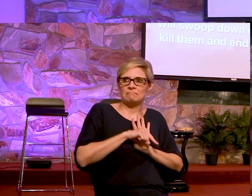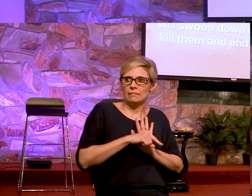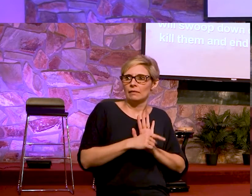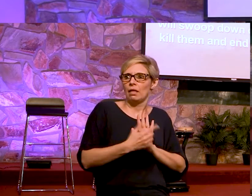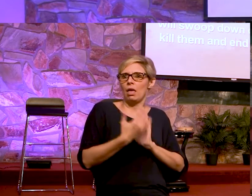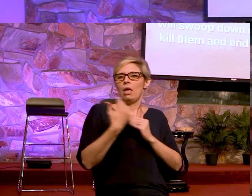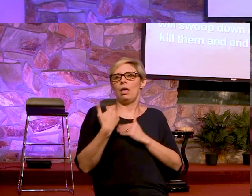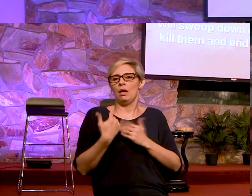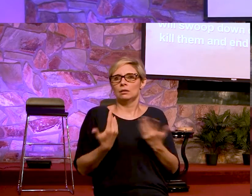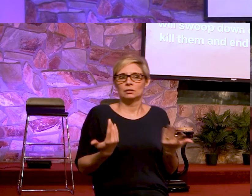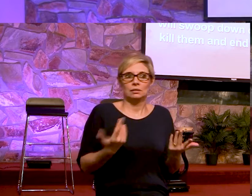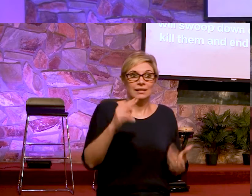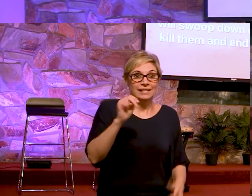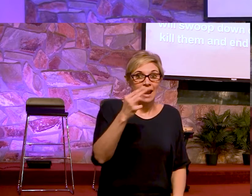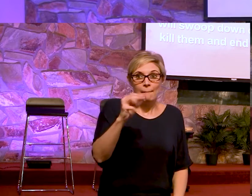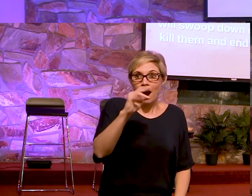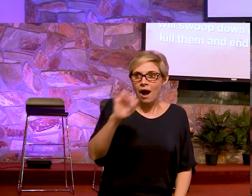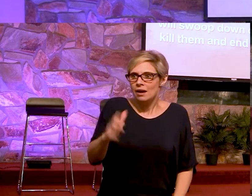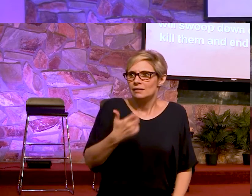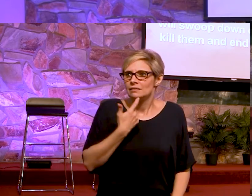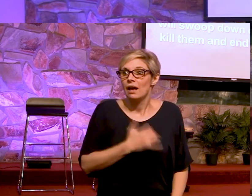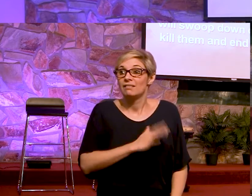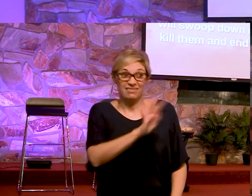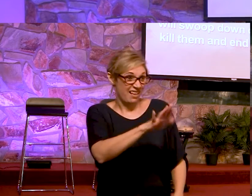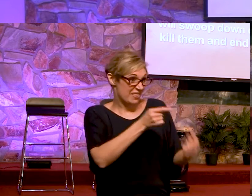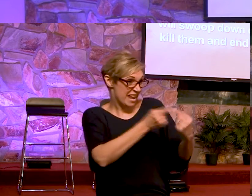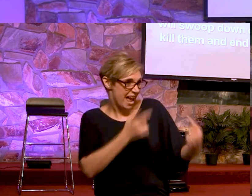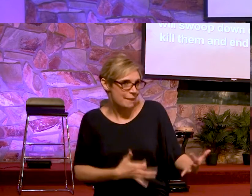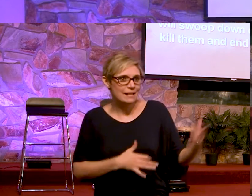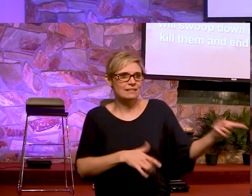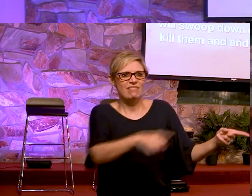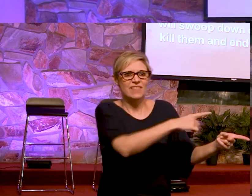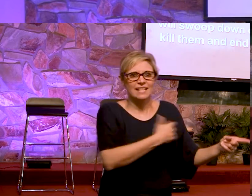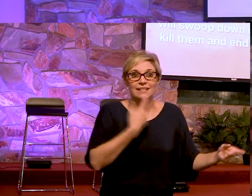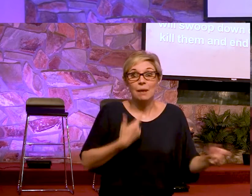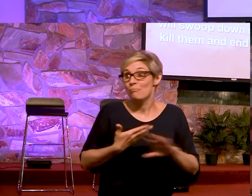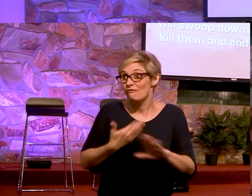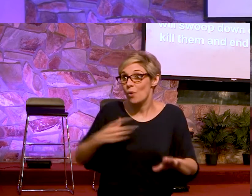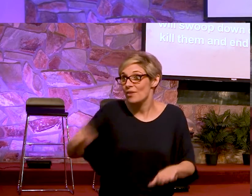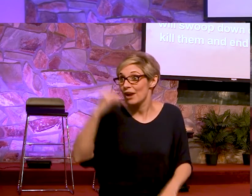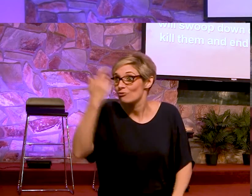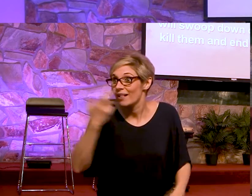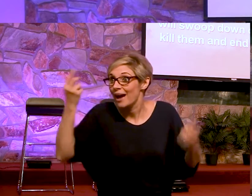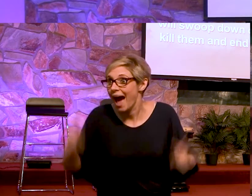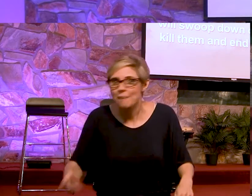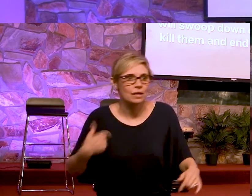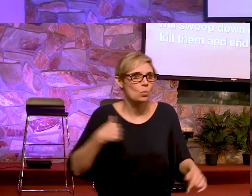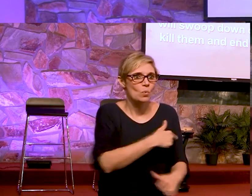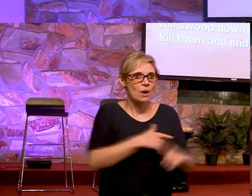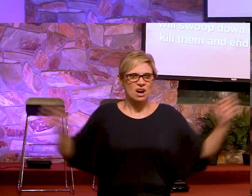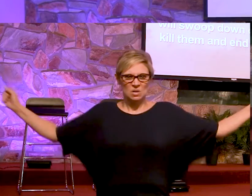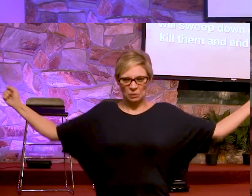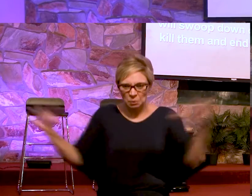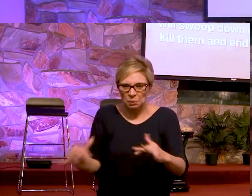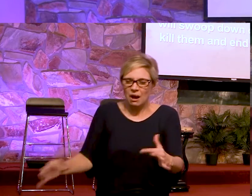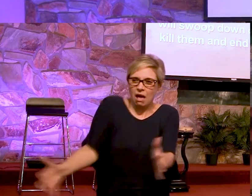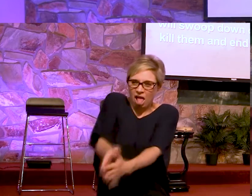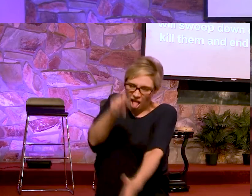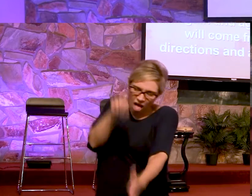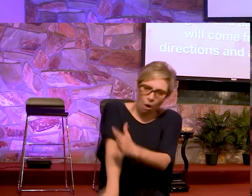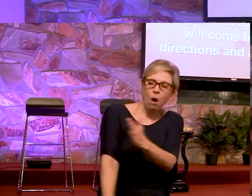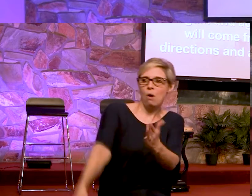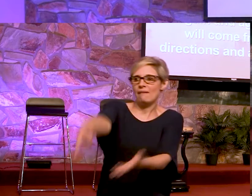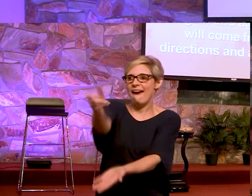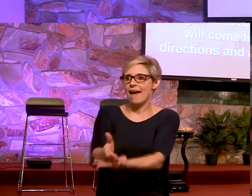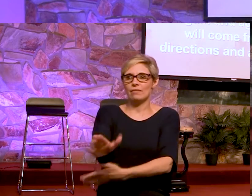Nehemiah says, meanwhile, our enemies were saying, before they know what's happening, we will swoop down on them and kill them and end their work. Well,